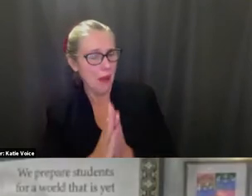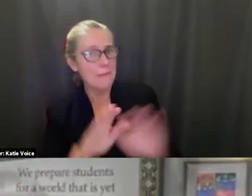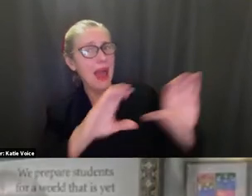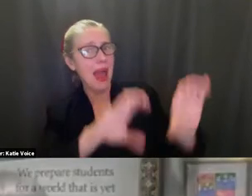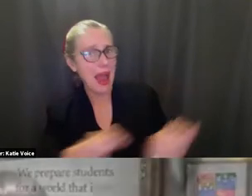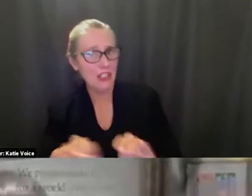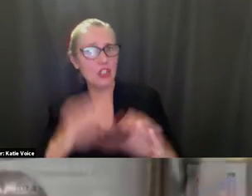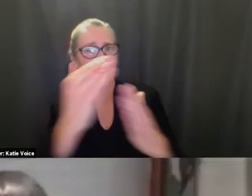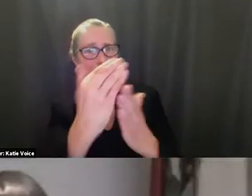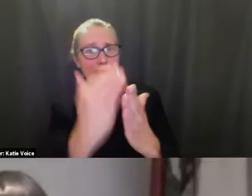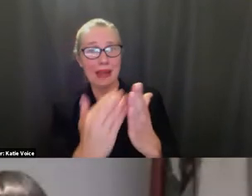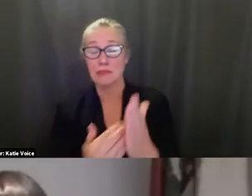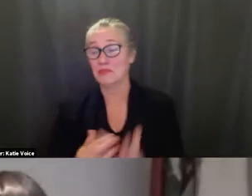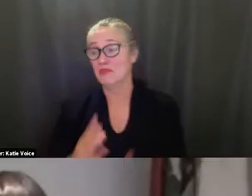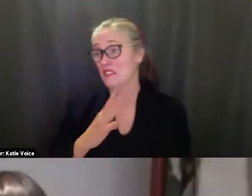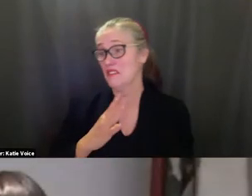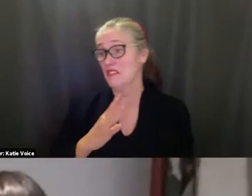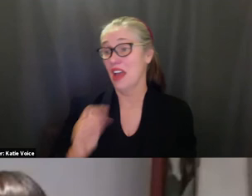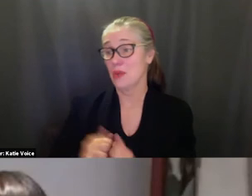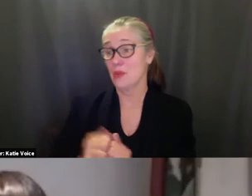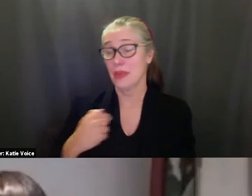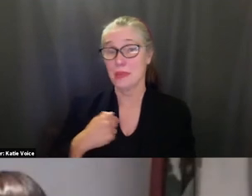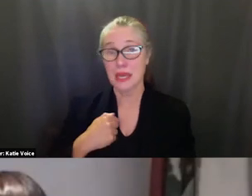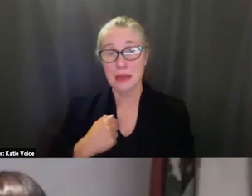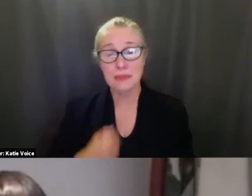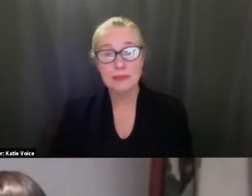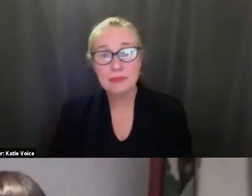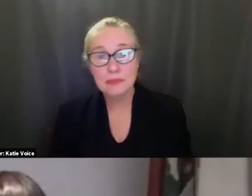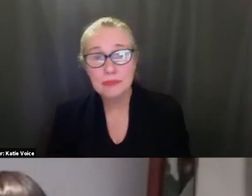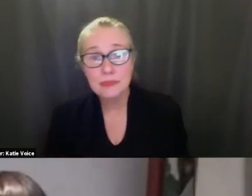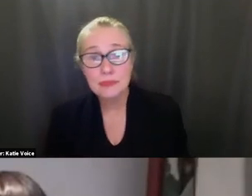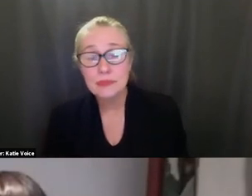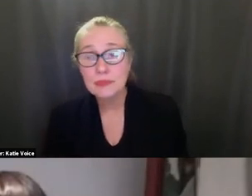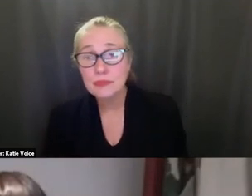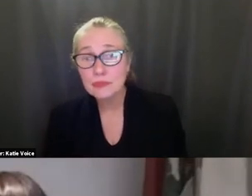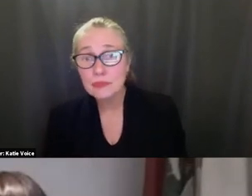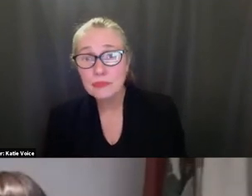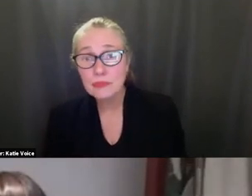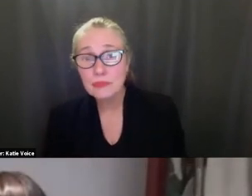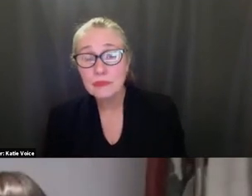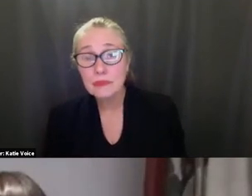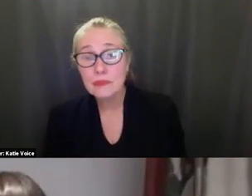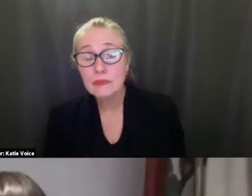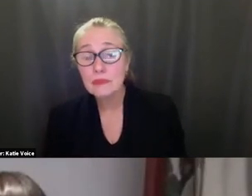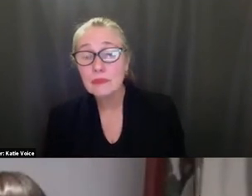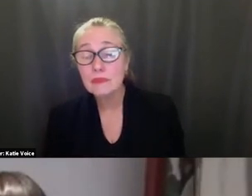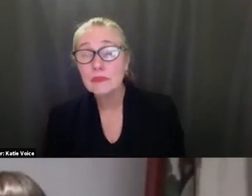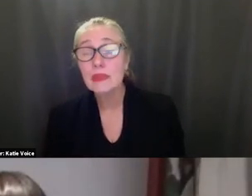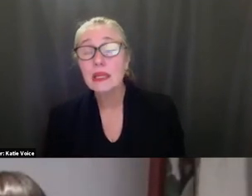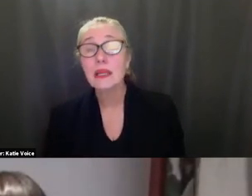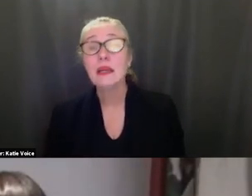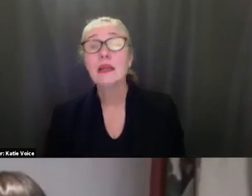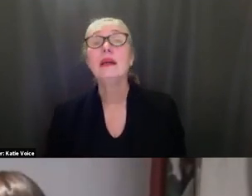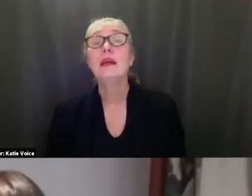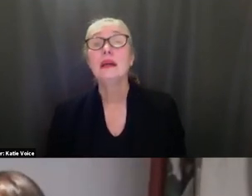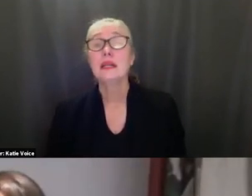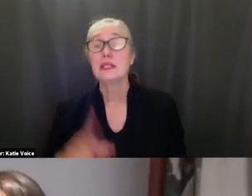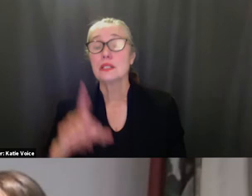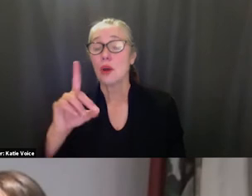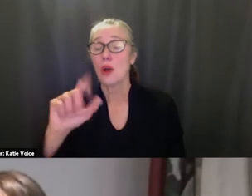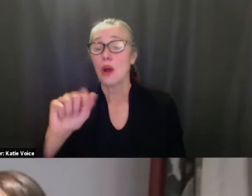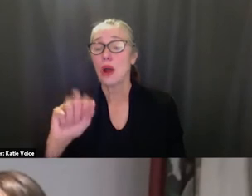goodbye me yes uh dawson okay uh i would say